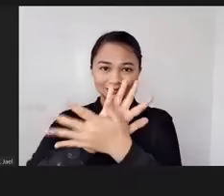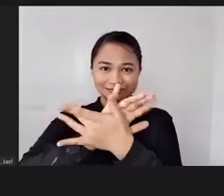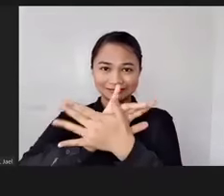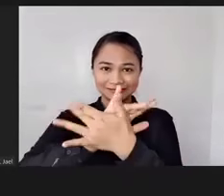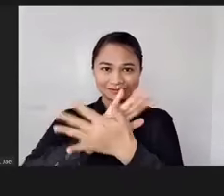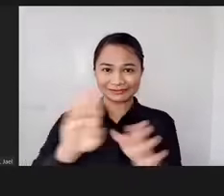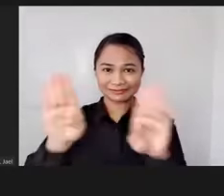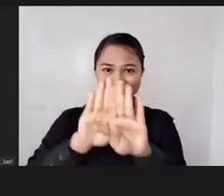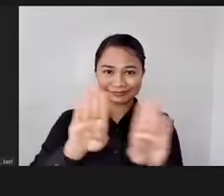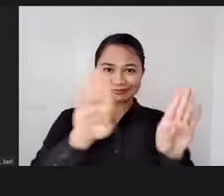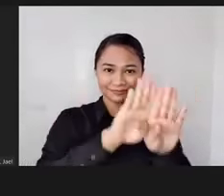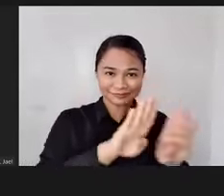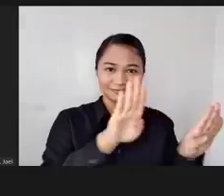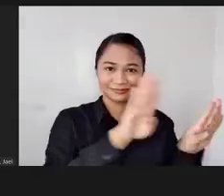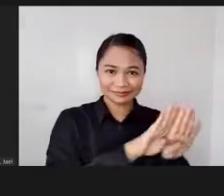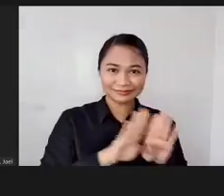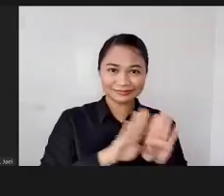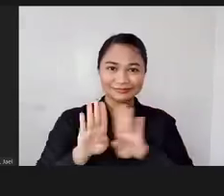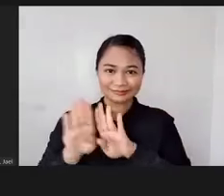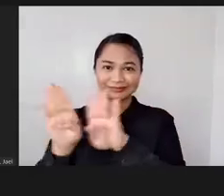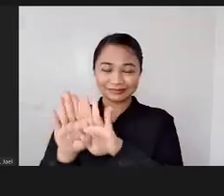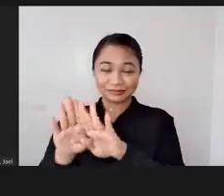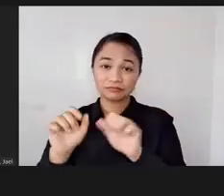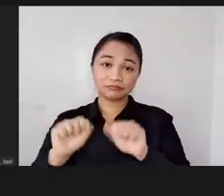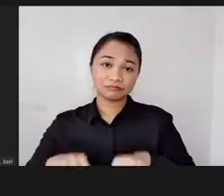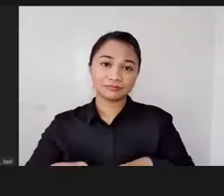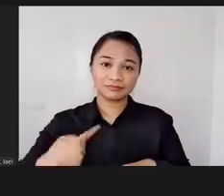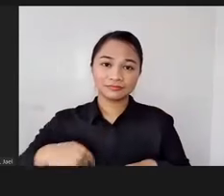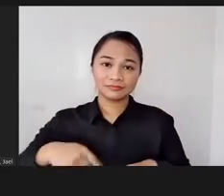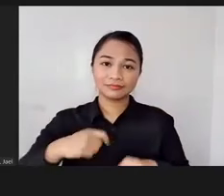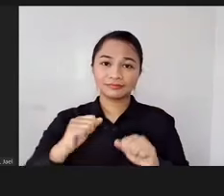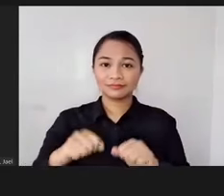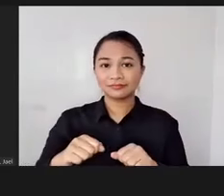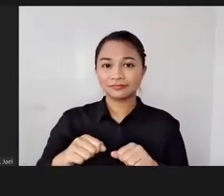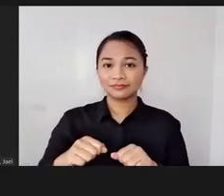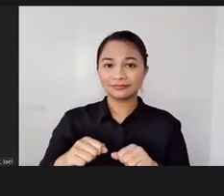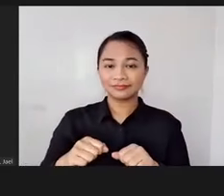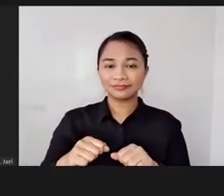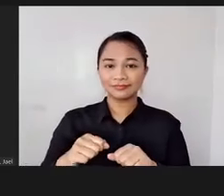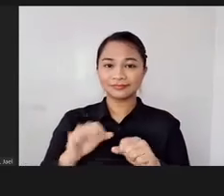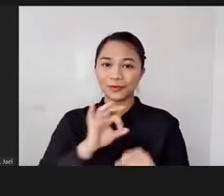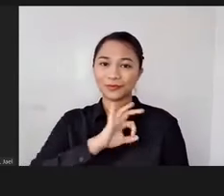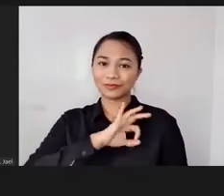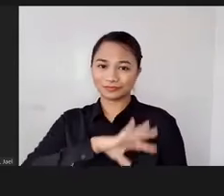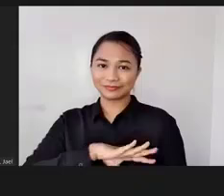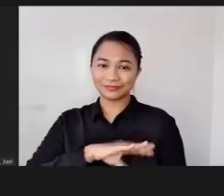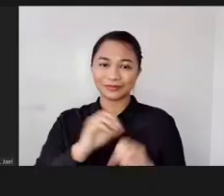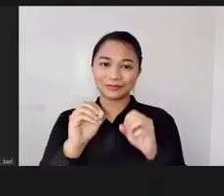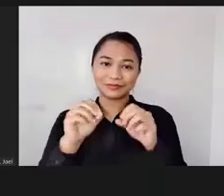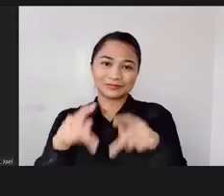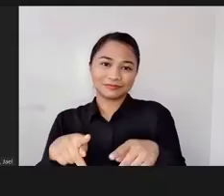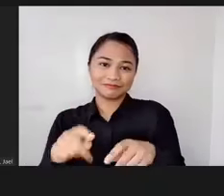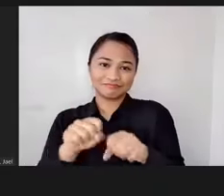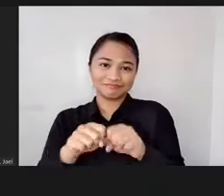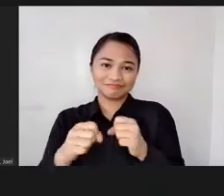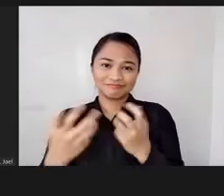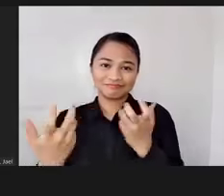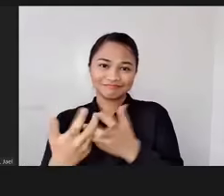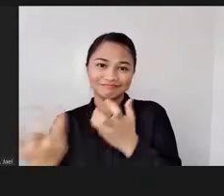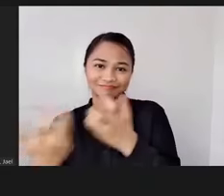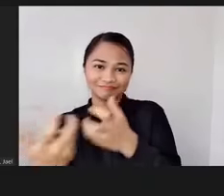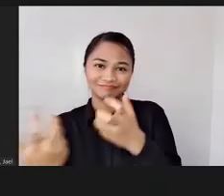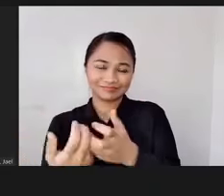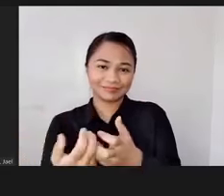our previous lifestyle choices, stick with the essentials, support local, be part of the community